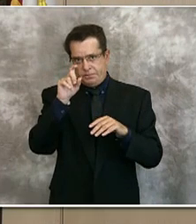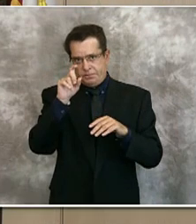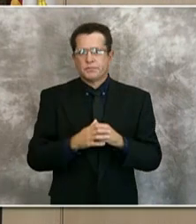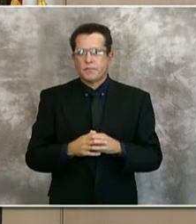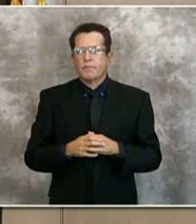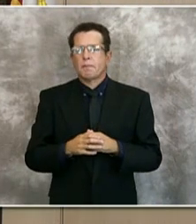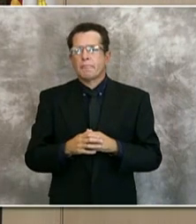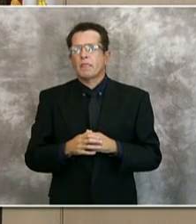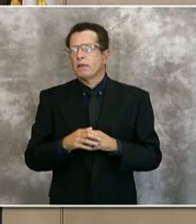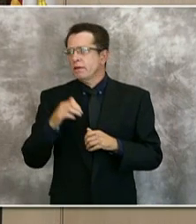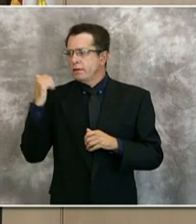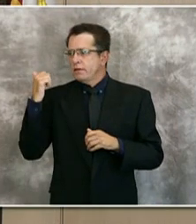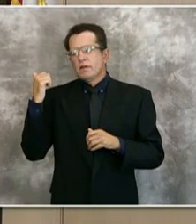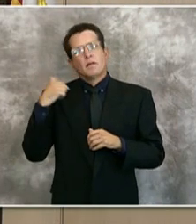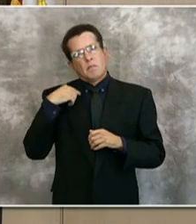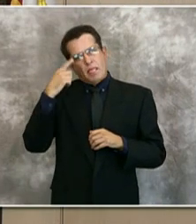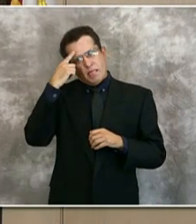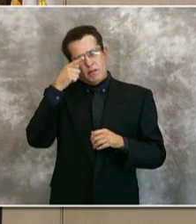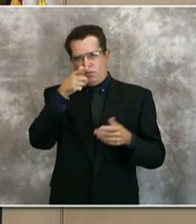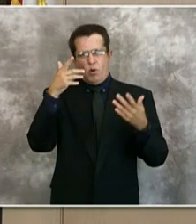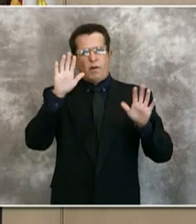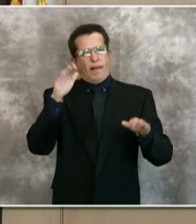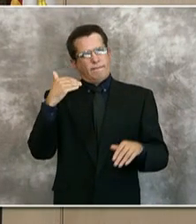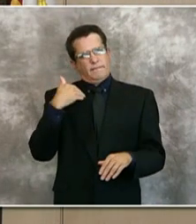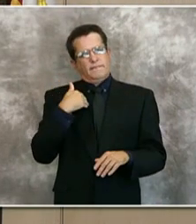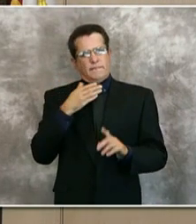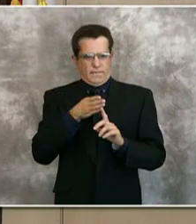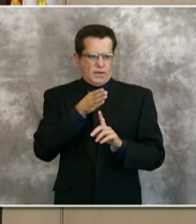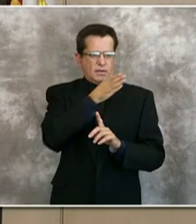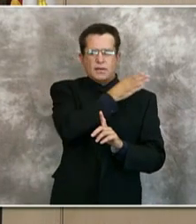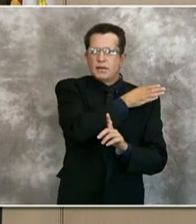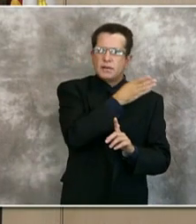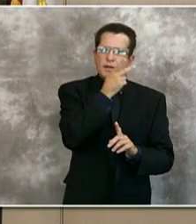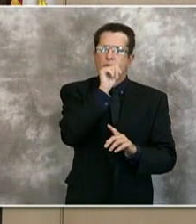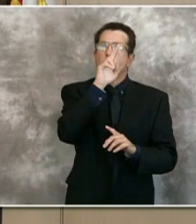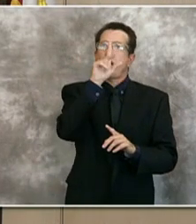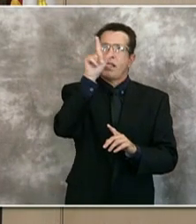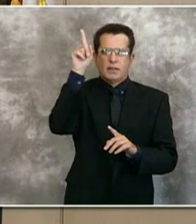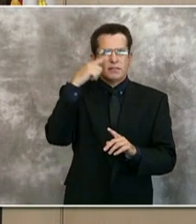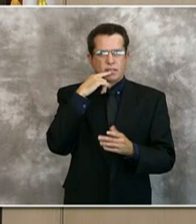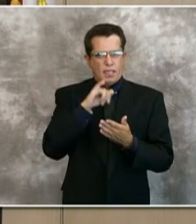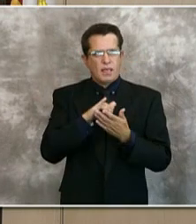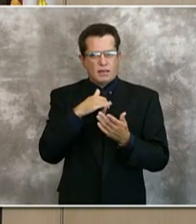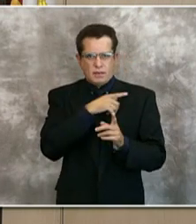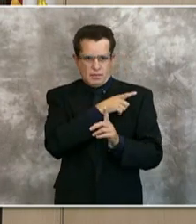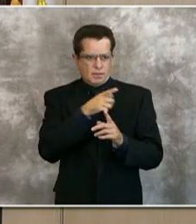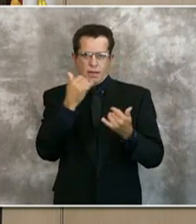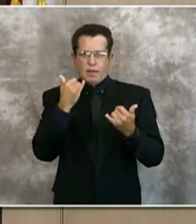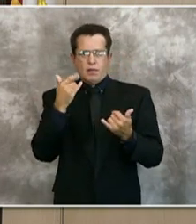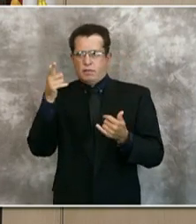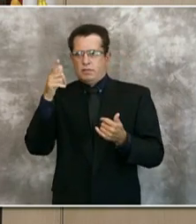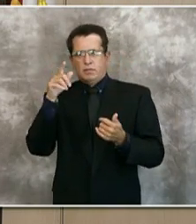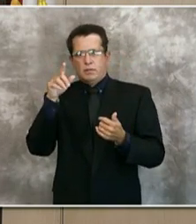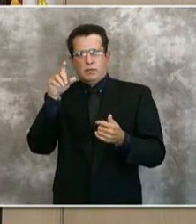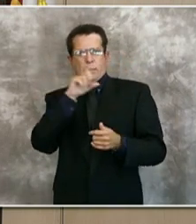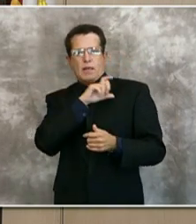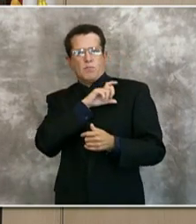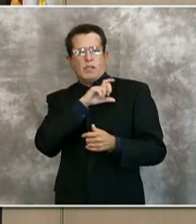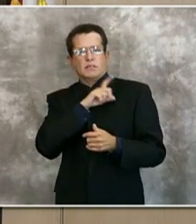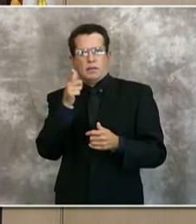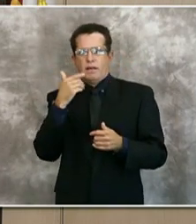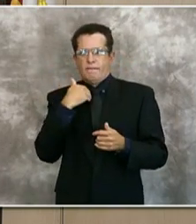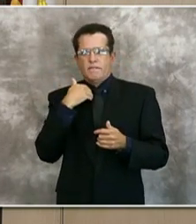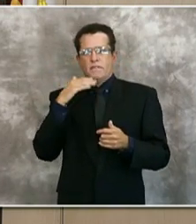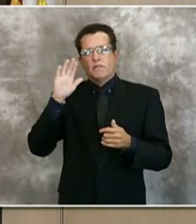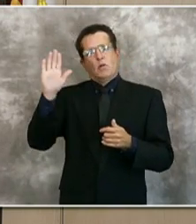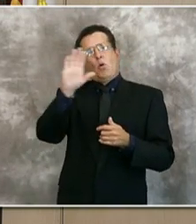Well, you know, I thought that you were always working with individual municipalities. Certainly the county has no law enforcement powers, and cities with